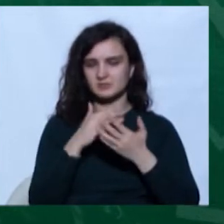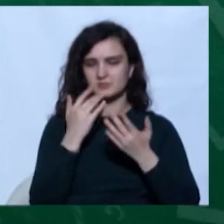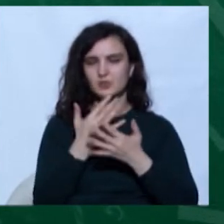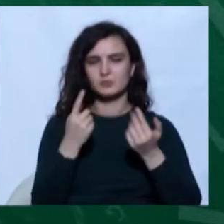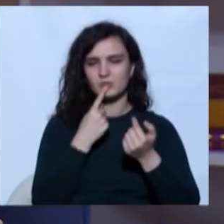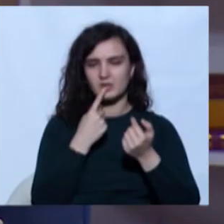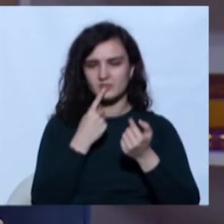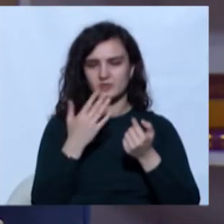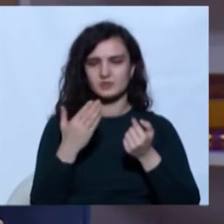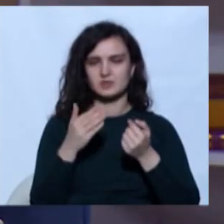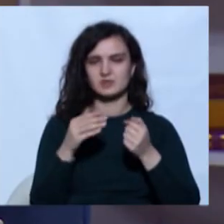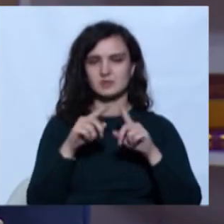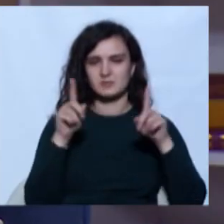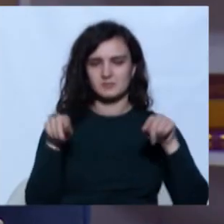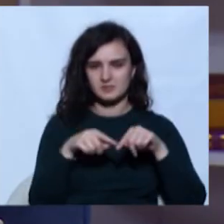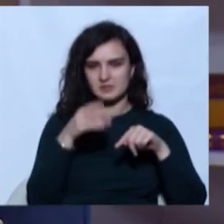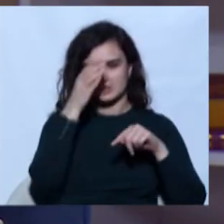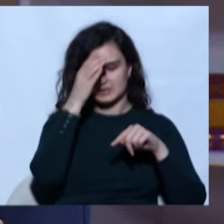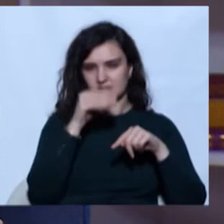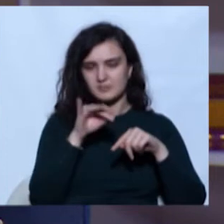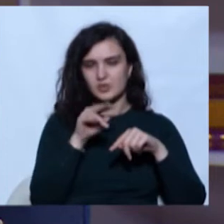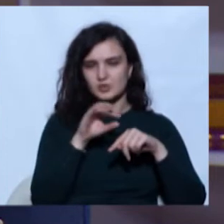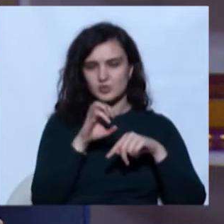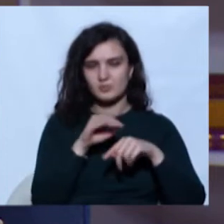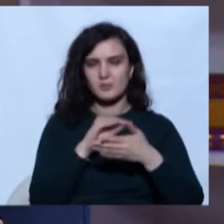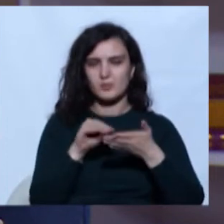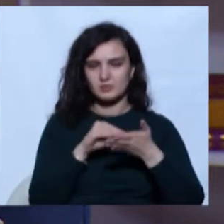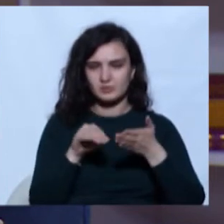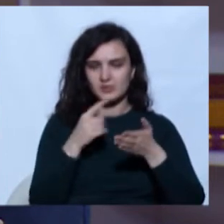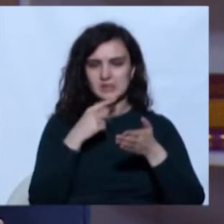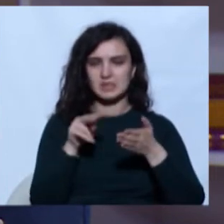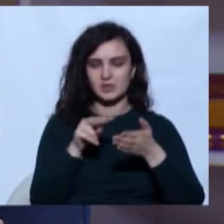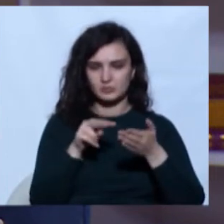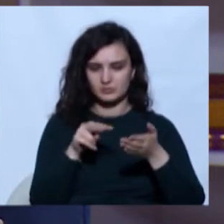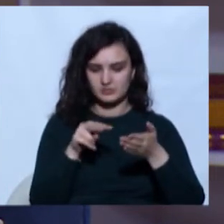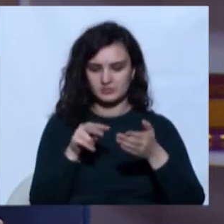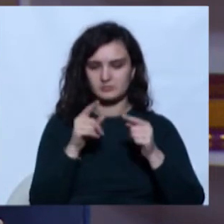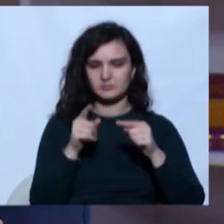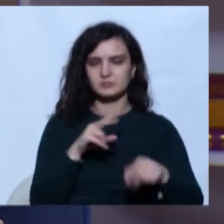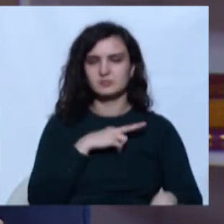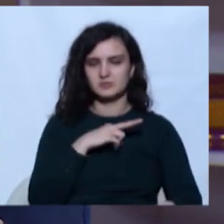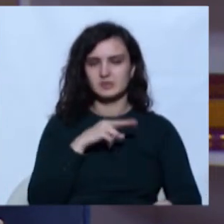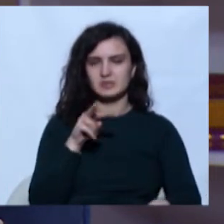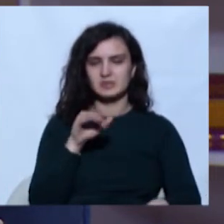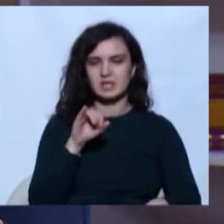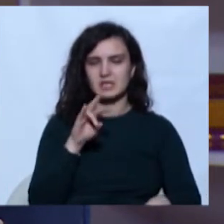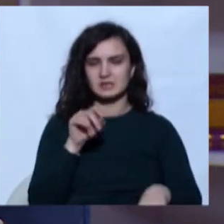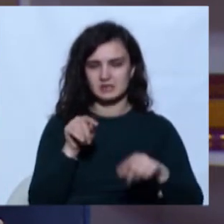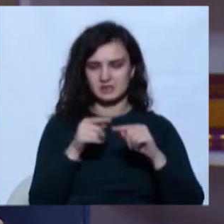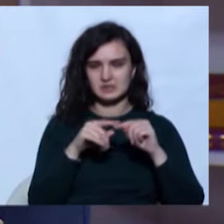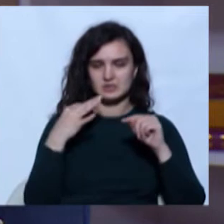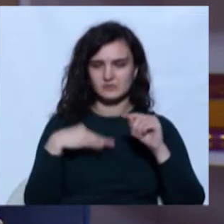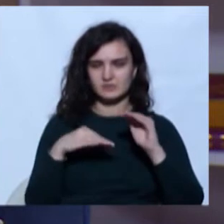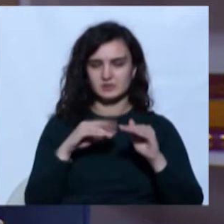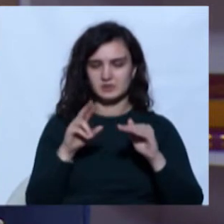languages, math, science, philosophy, poetry, and literature. He loves Dantes like a son